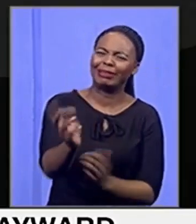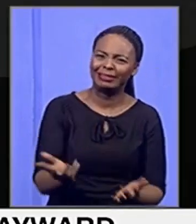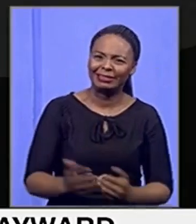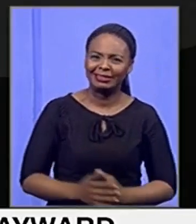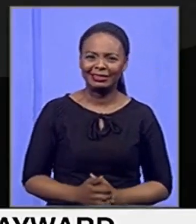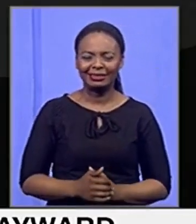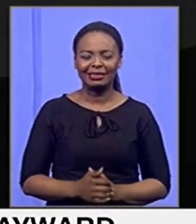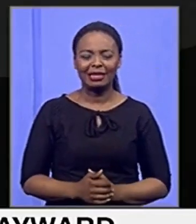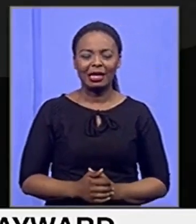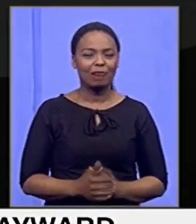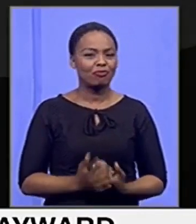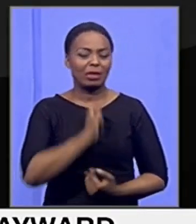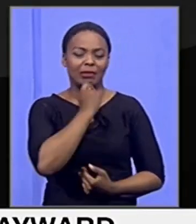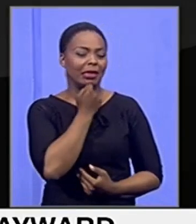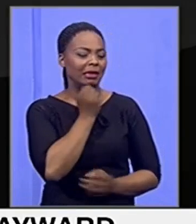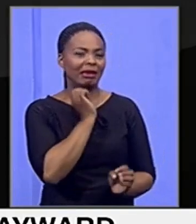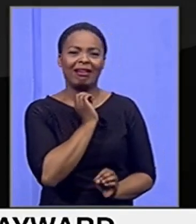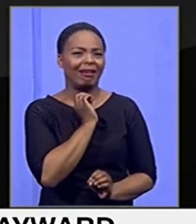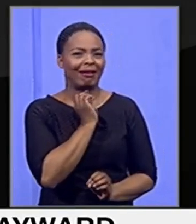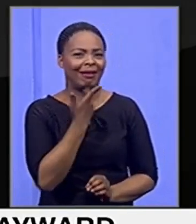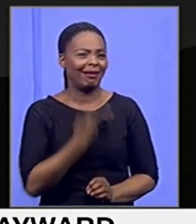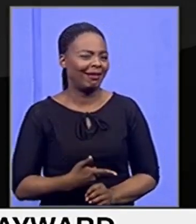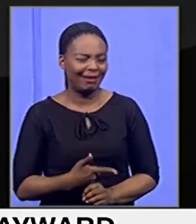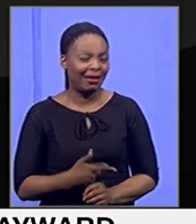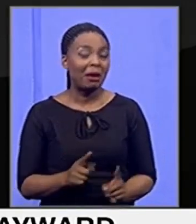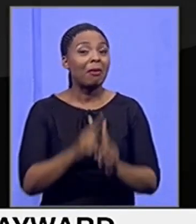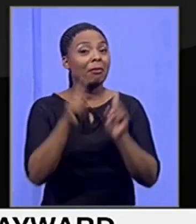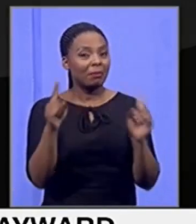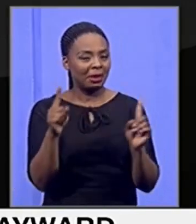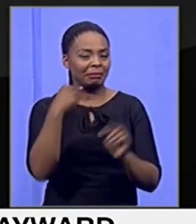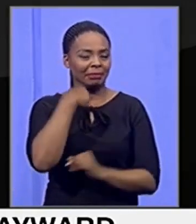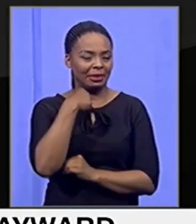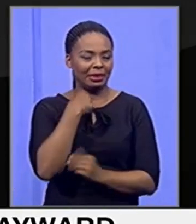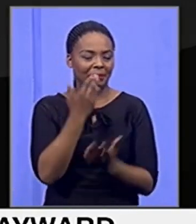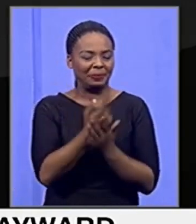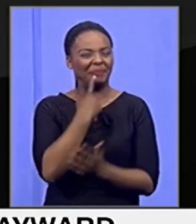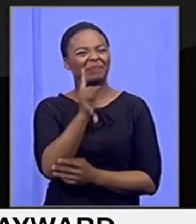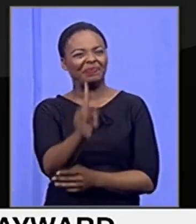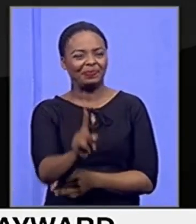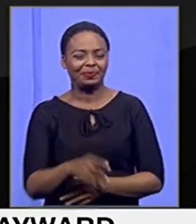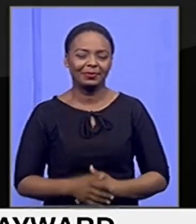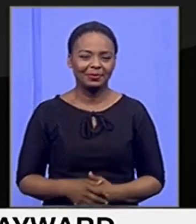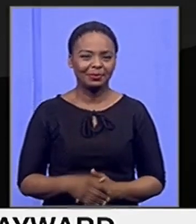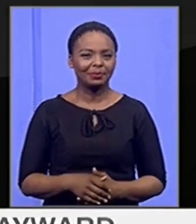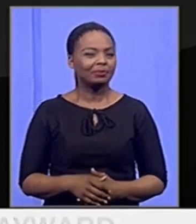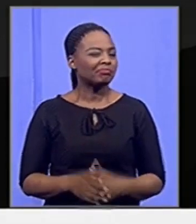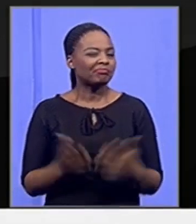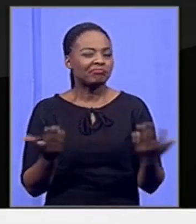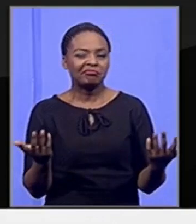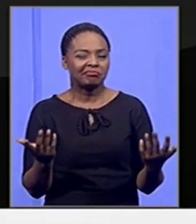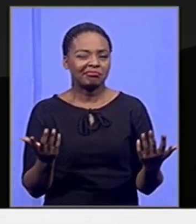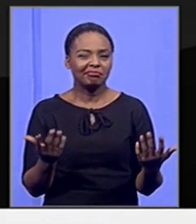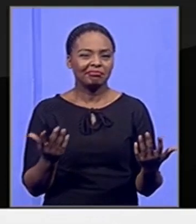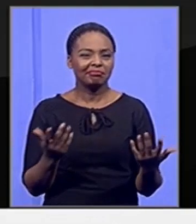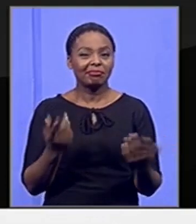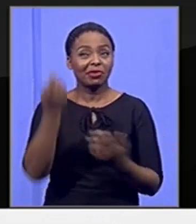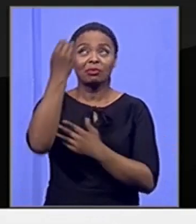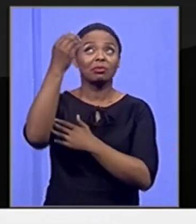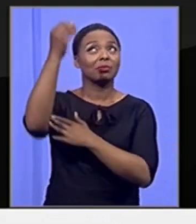Sephiri ka se ke na le sona mara se ke se kwishišago ke mo le mo a itwa le